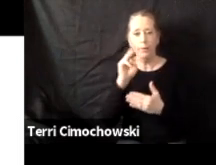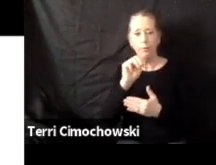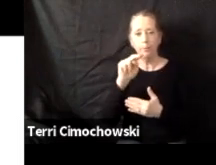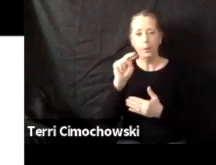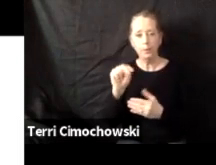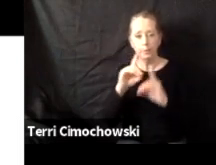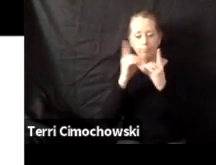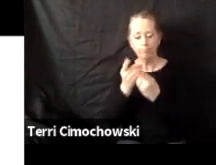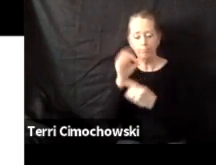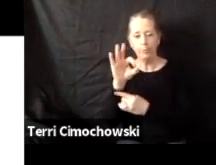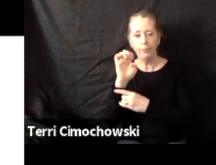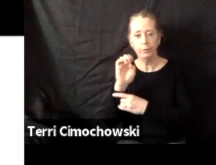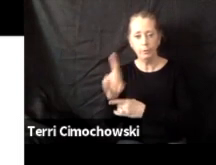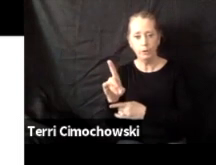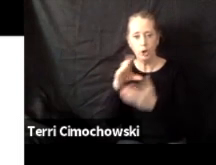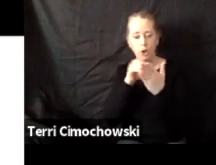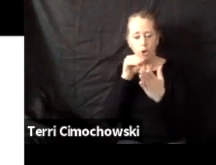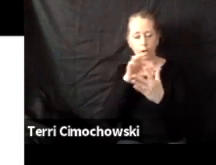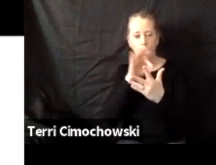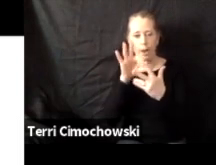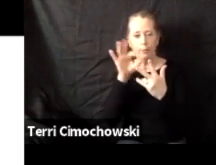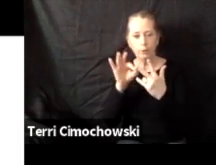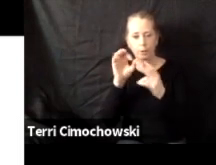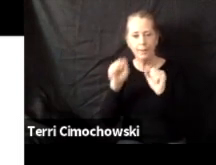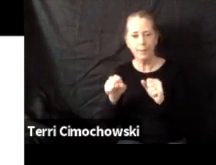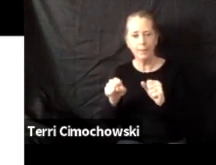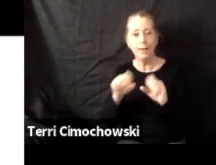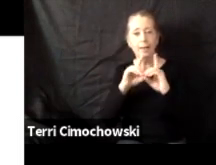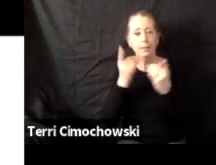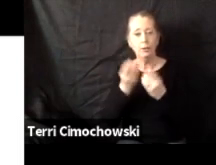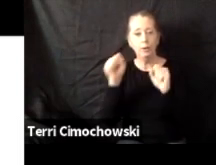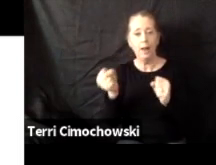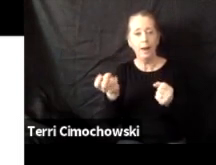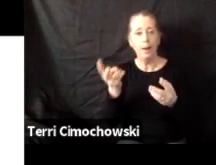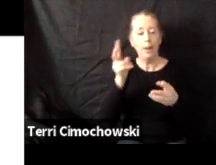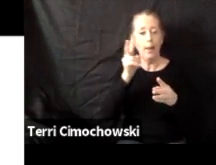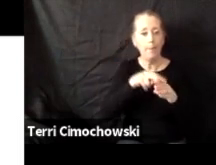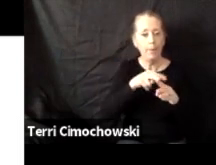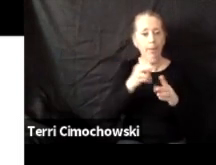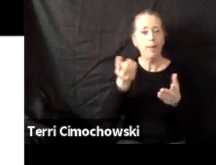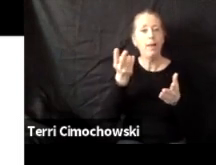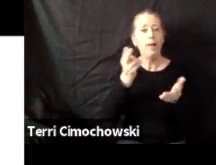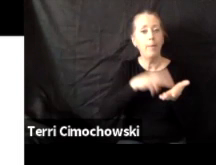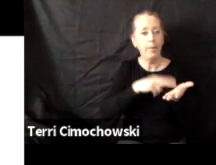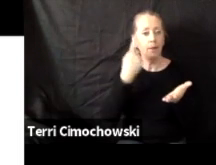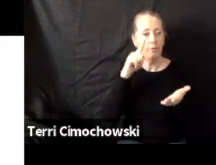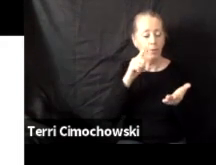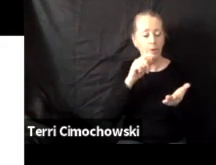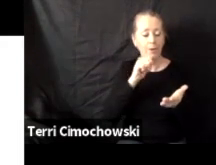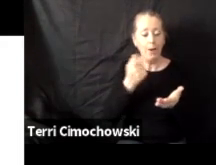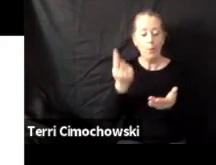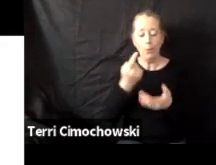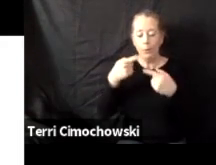online learning options that districts can apply for and have available, not just during the pandemic, but